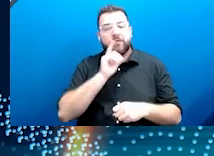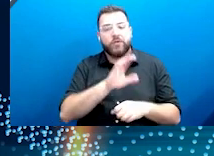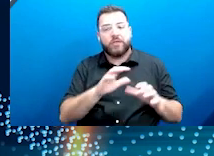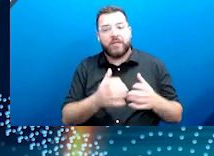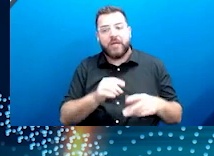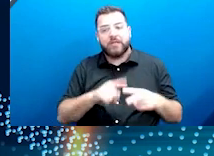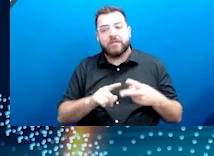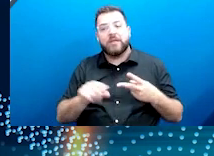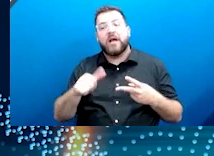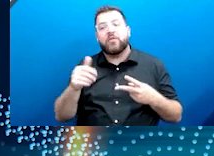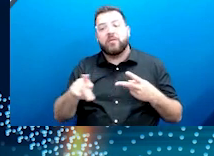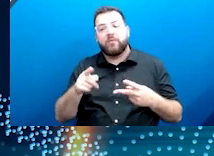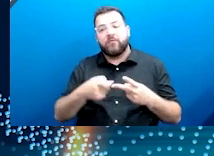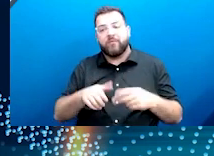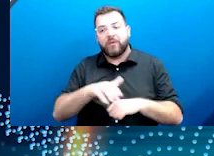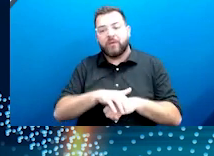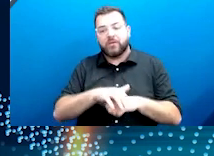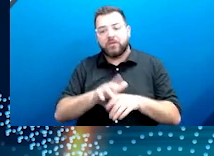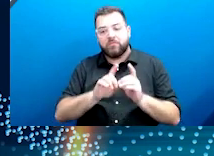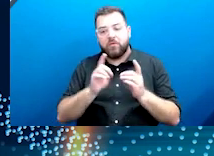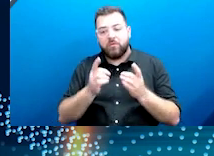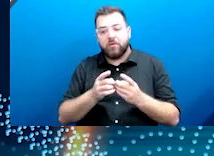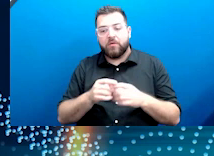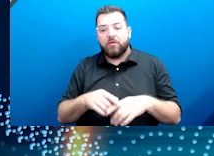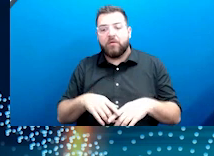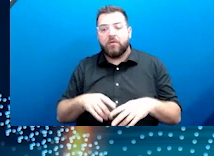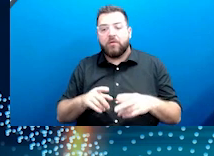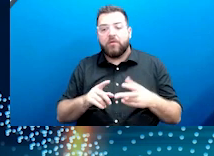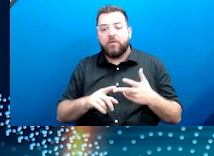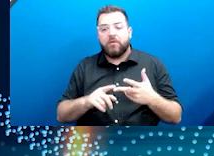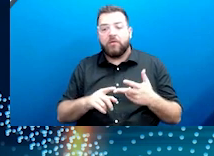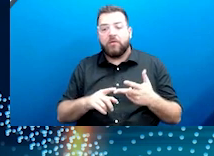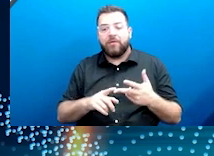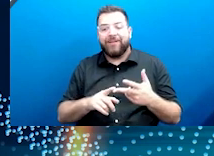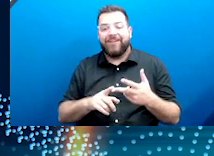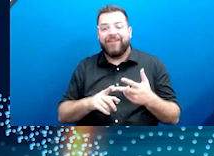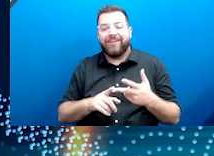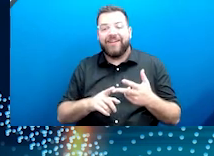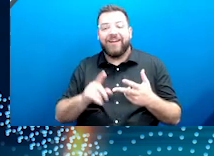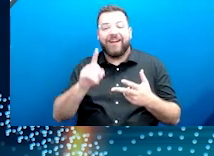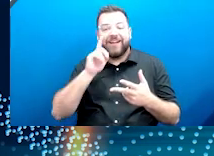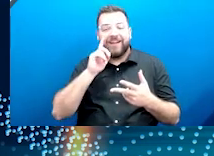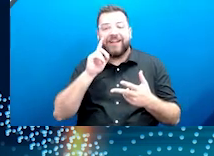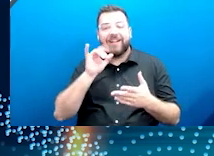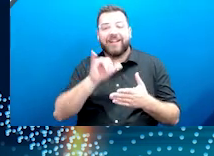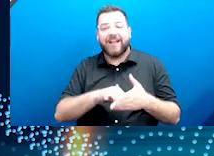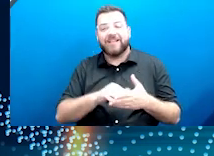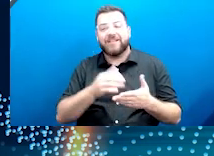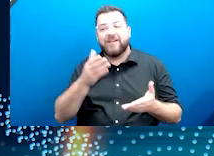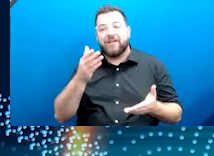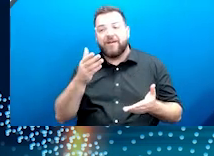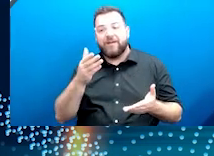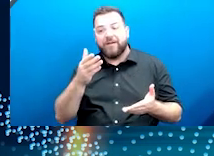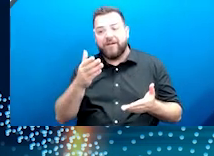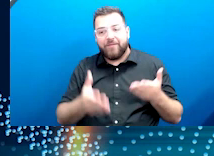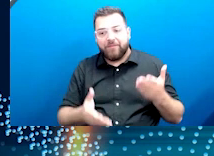people from the English department that have used it for pre-writing. So I think that is probably, what